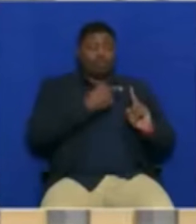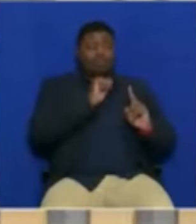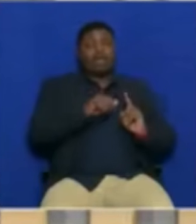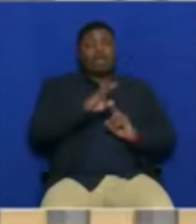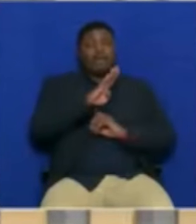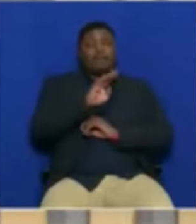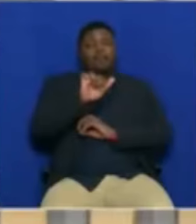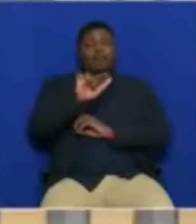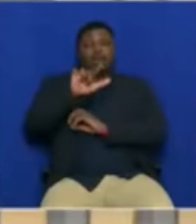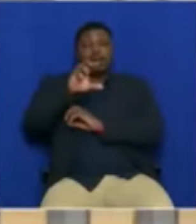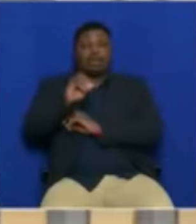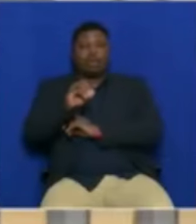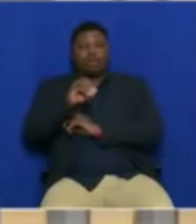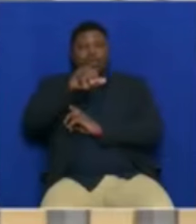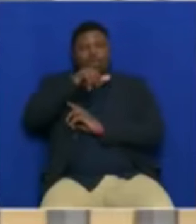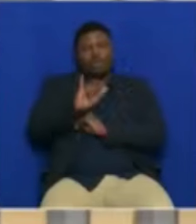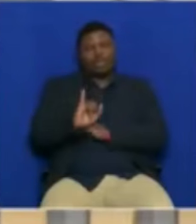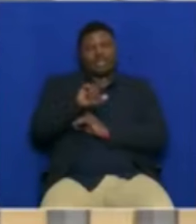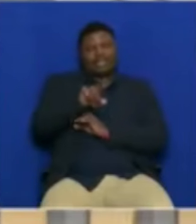But in our